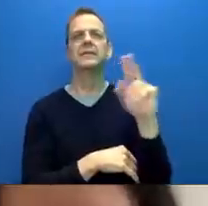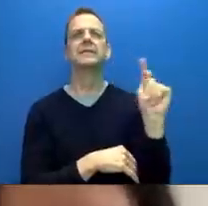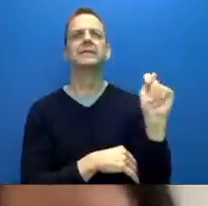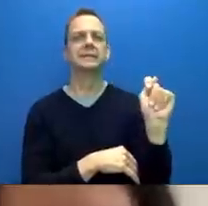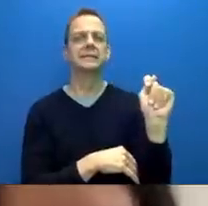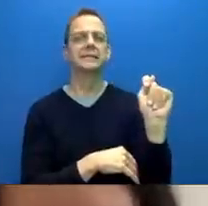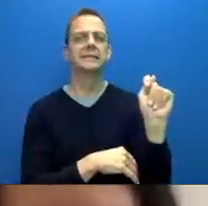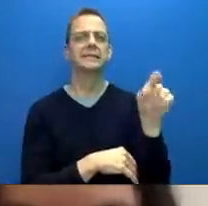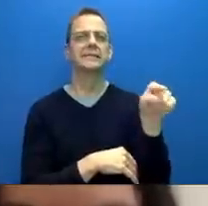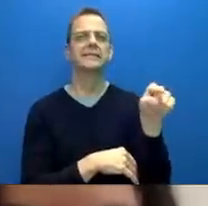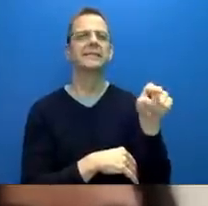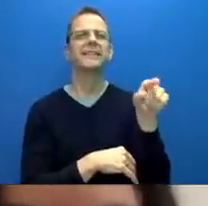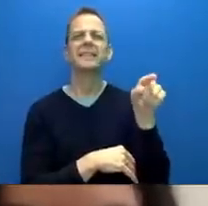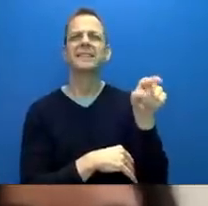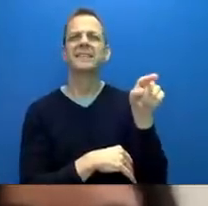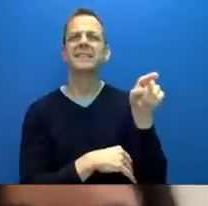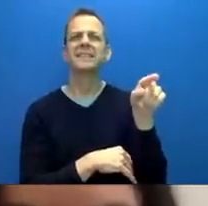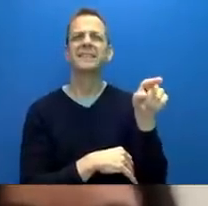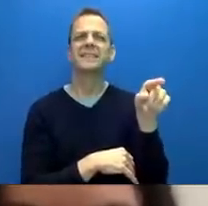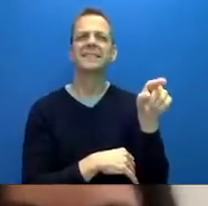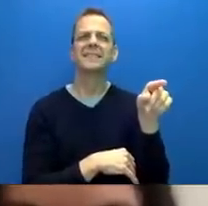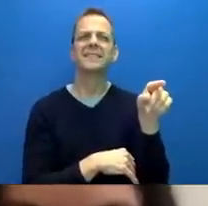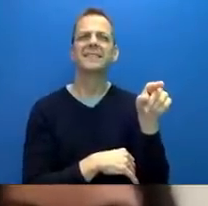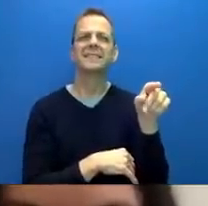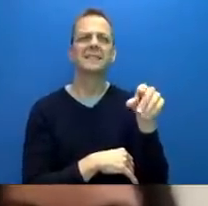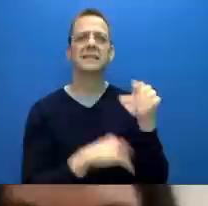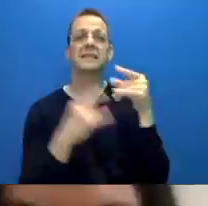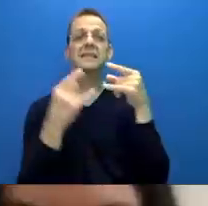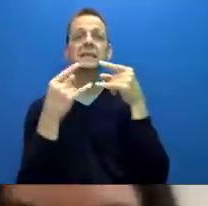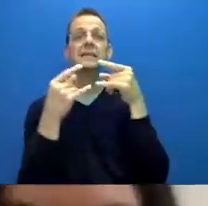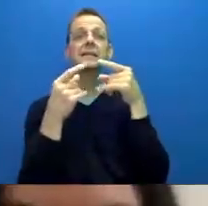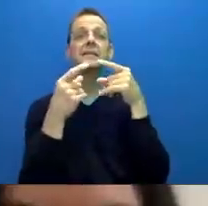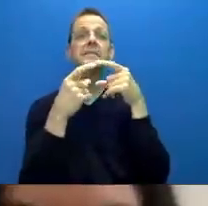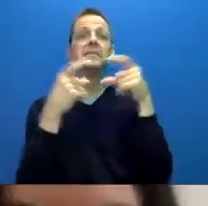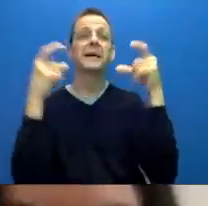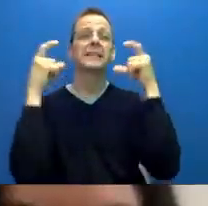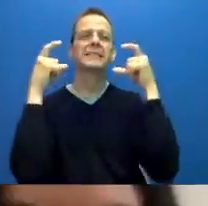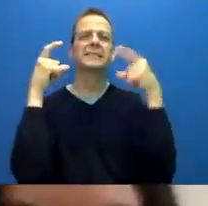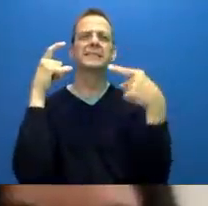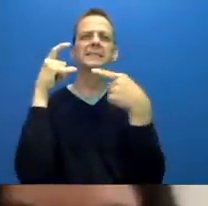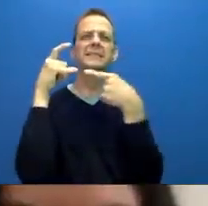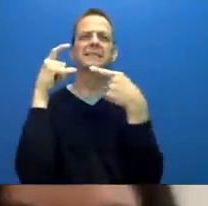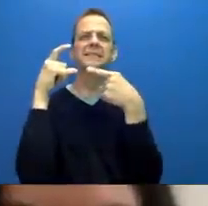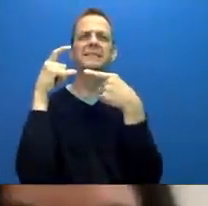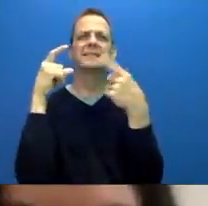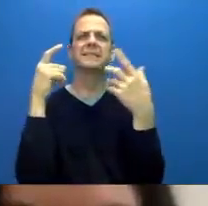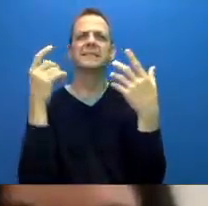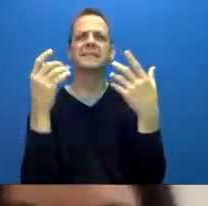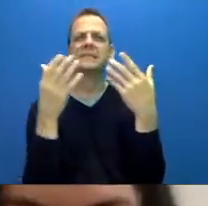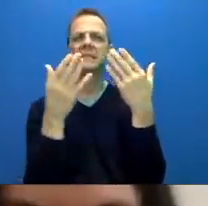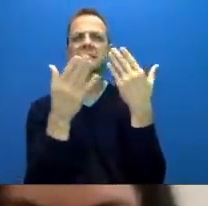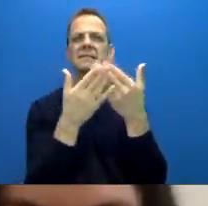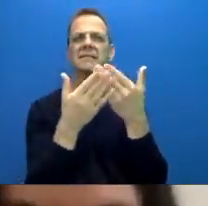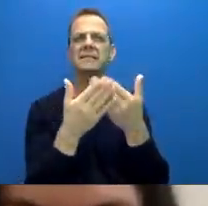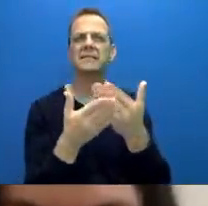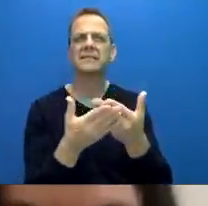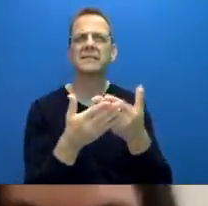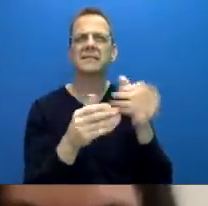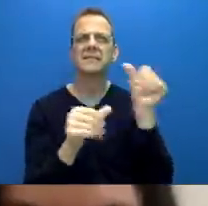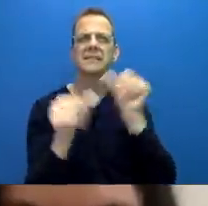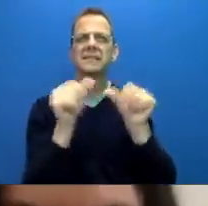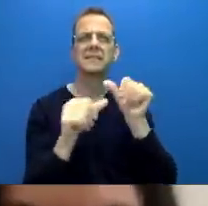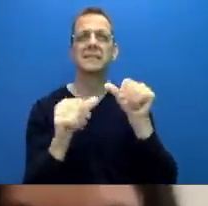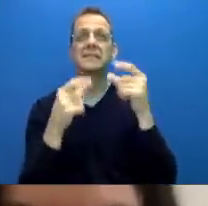of masking. Now, as a pediatrician, well, we received a lot of questions around the germs that can be on masks, or can